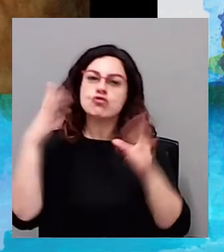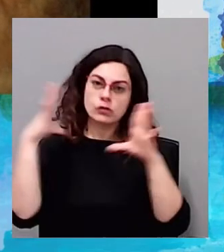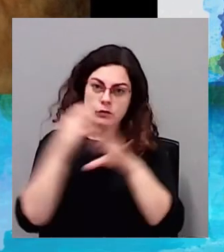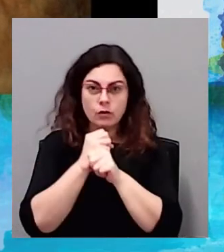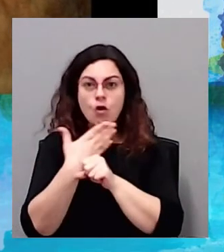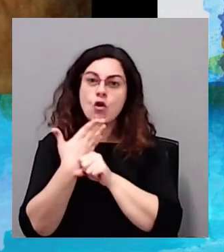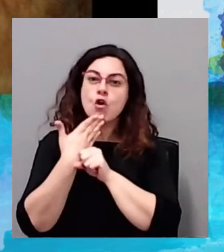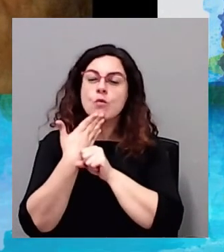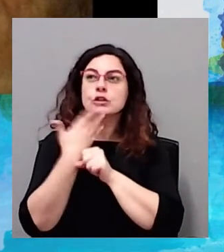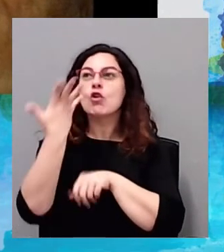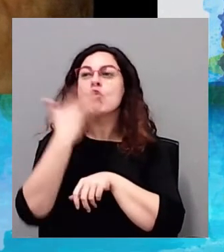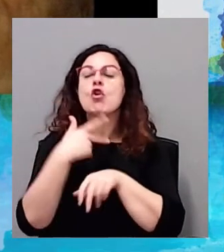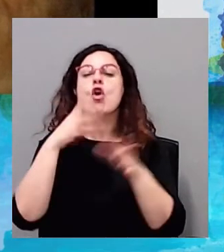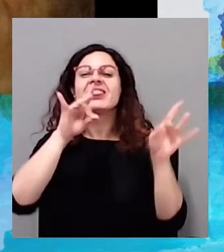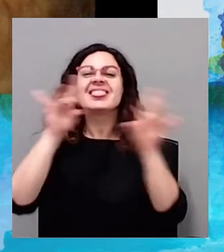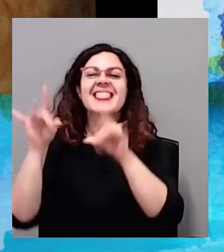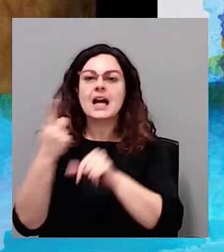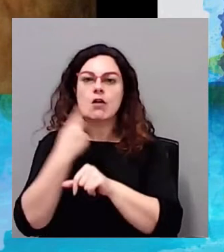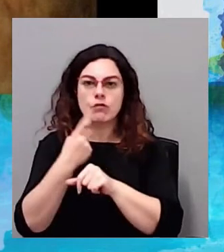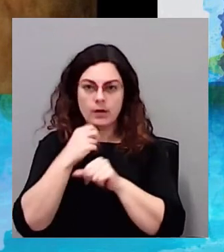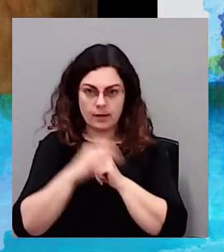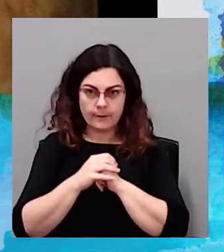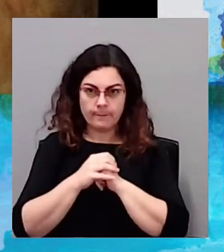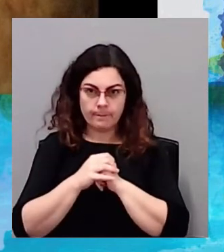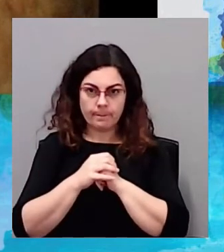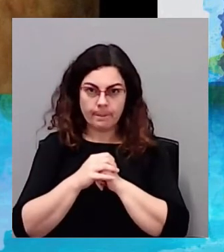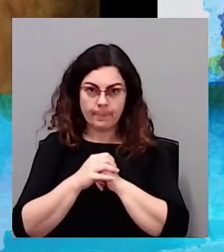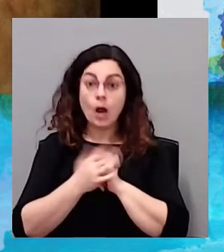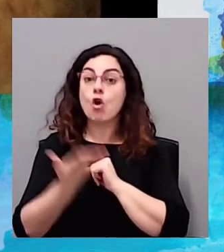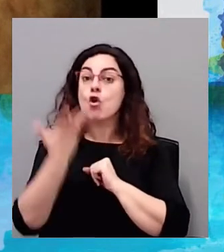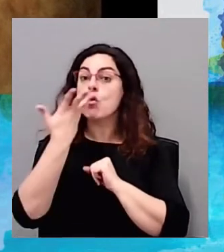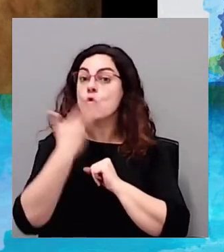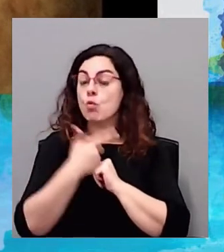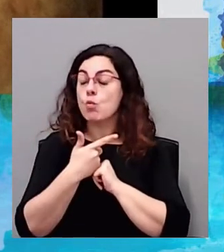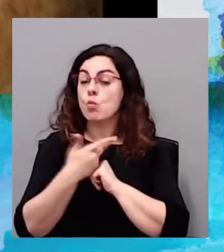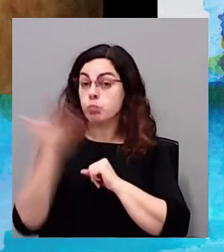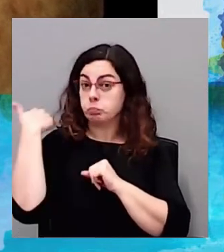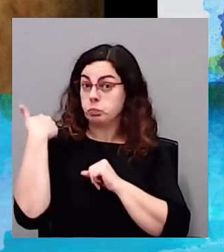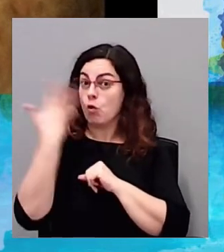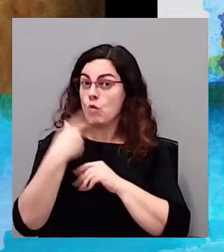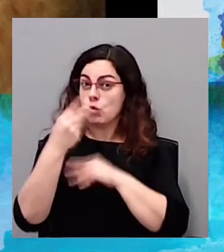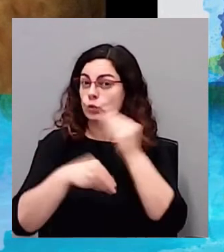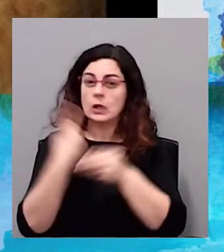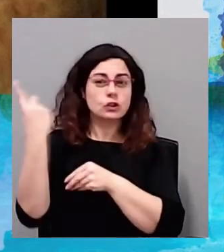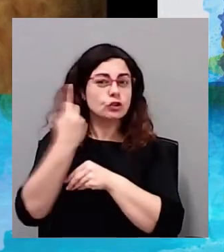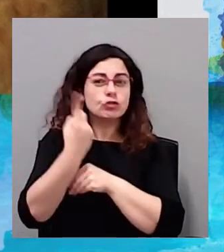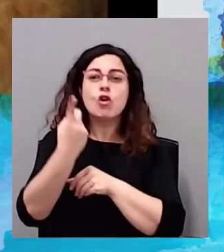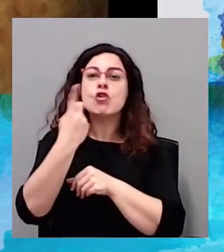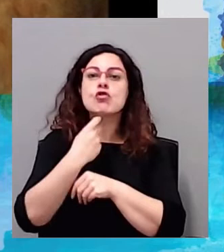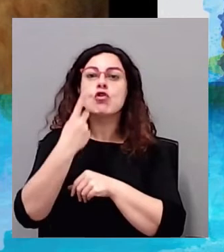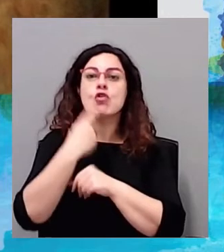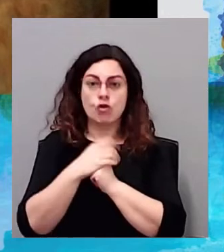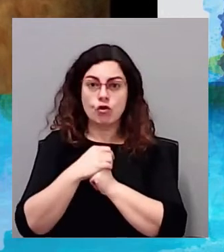and the bison itself is a red color. The pigment used was probably just